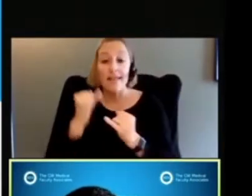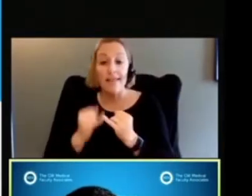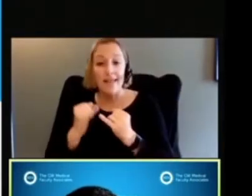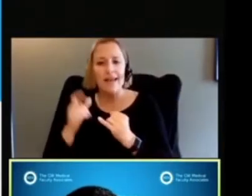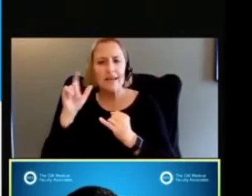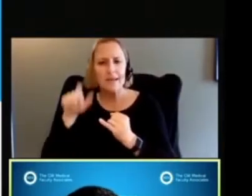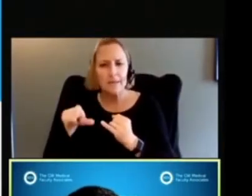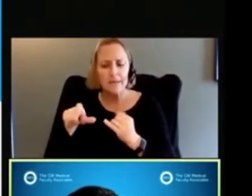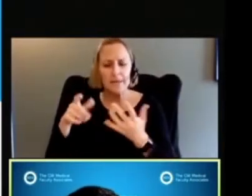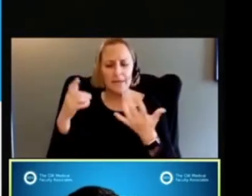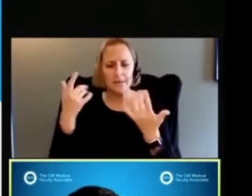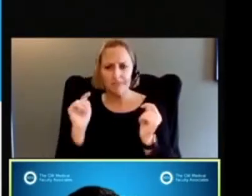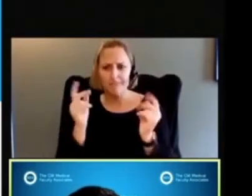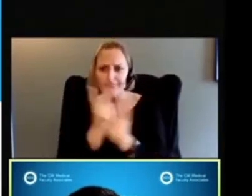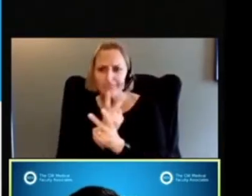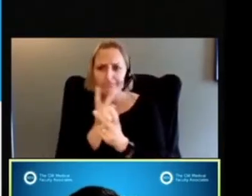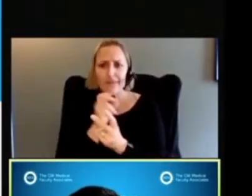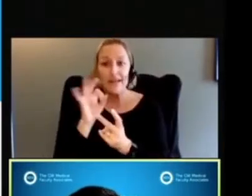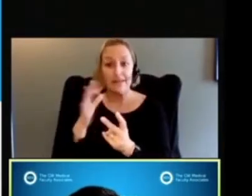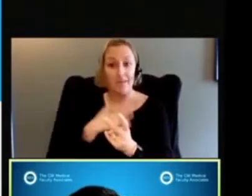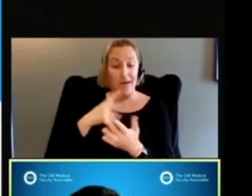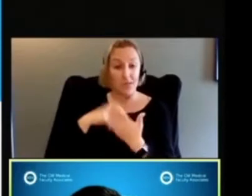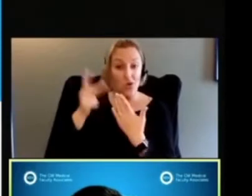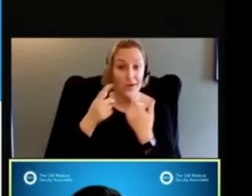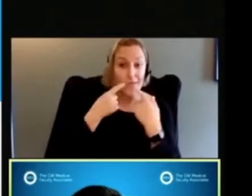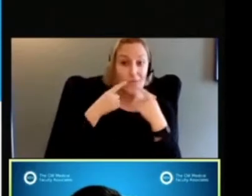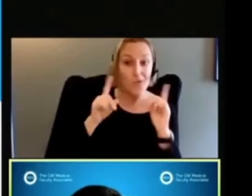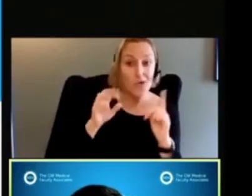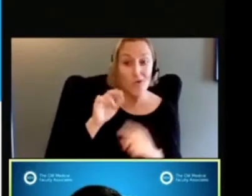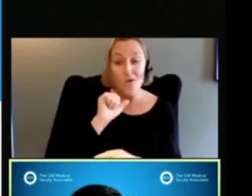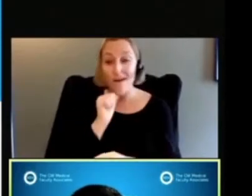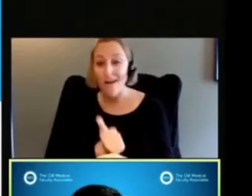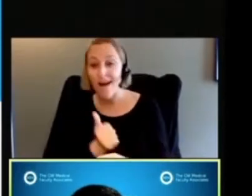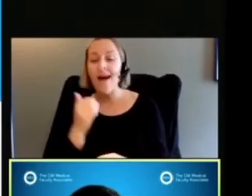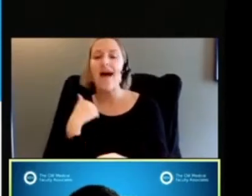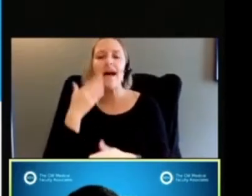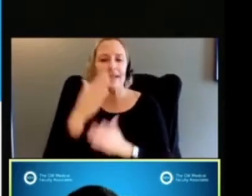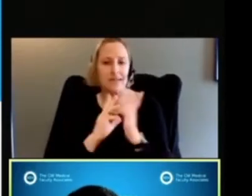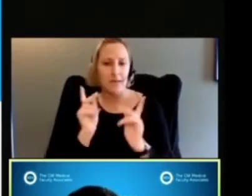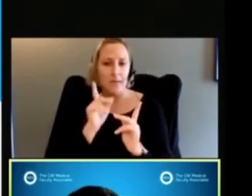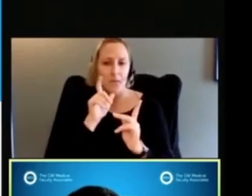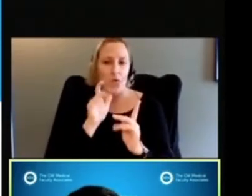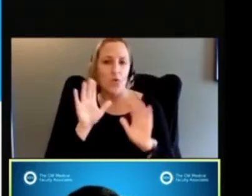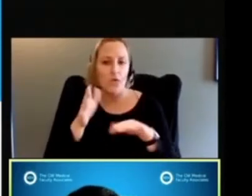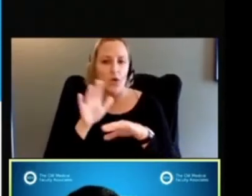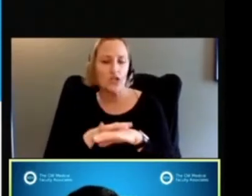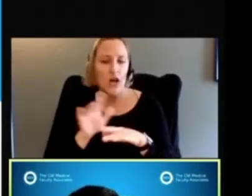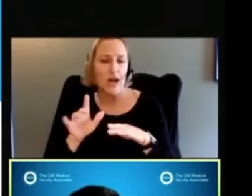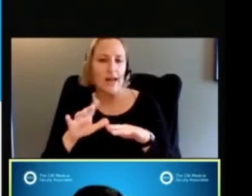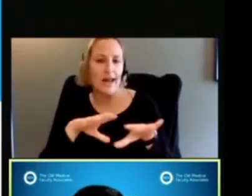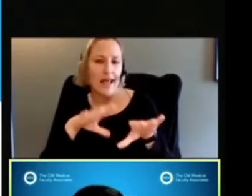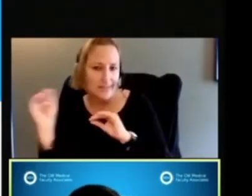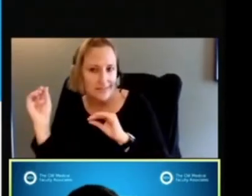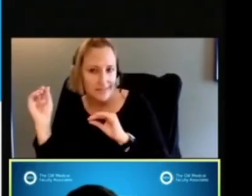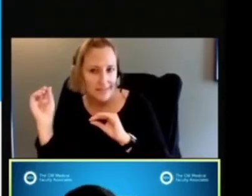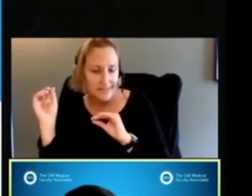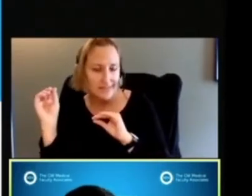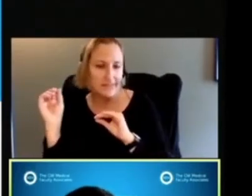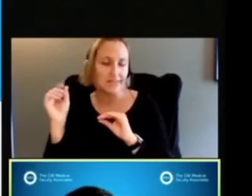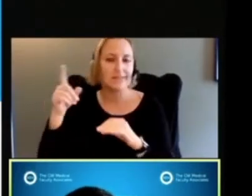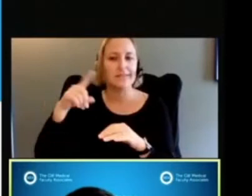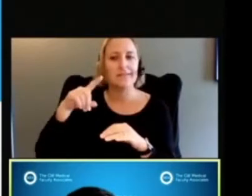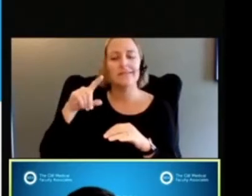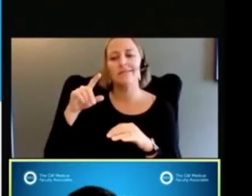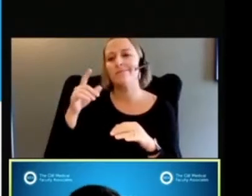of your program. And so we had folks who were kind of focused on exit. And those were, doing